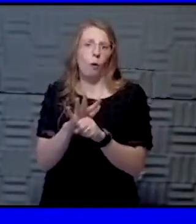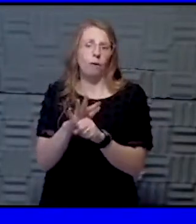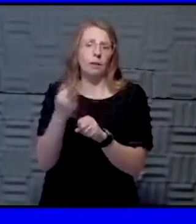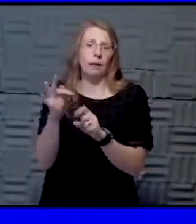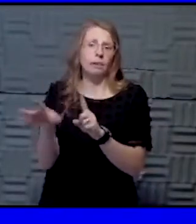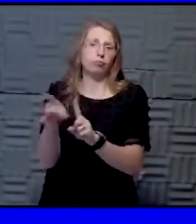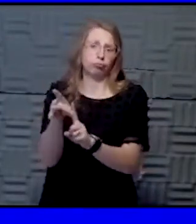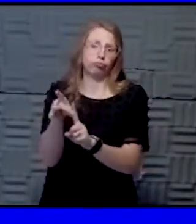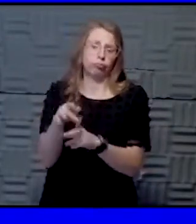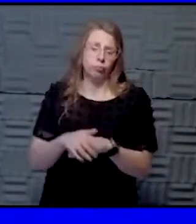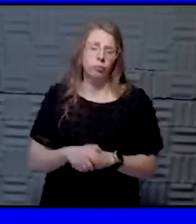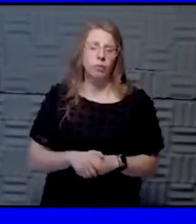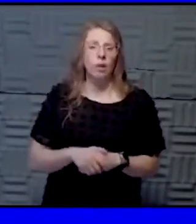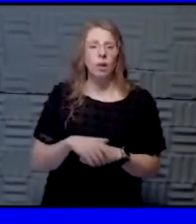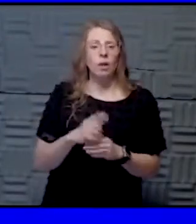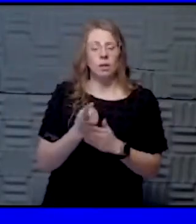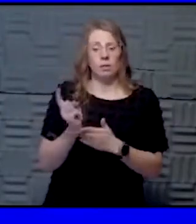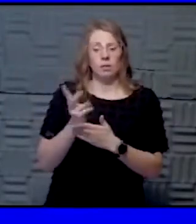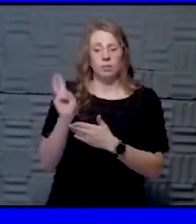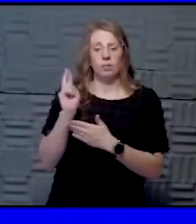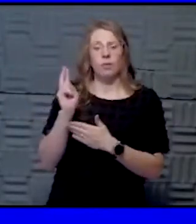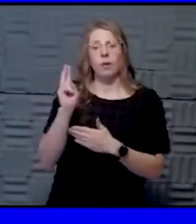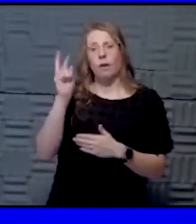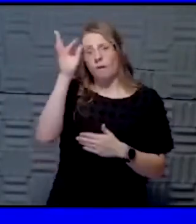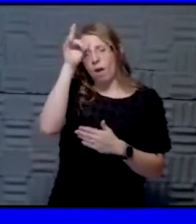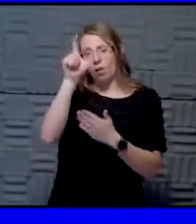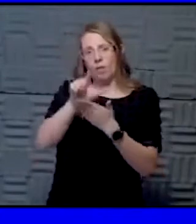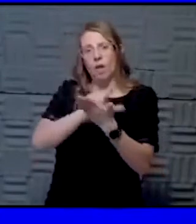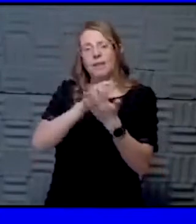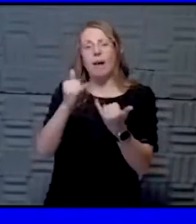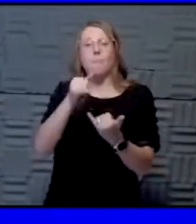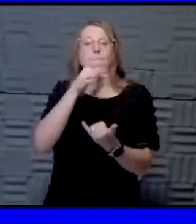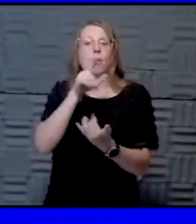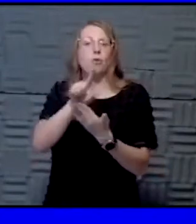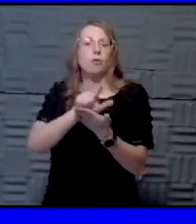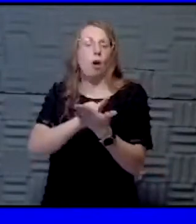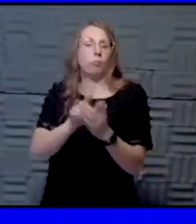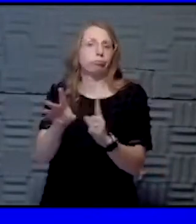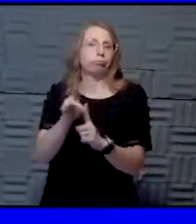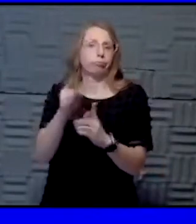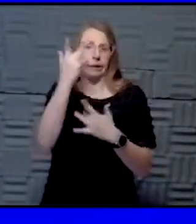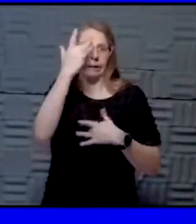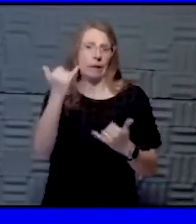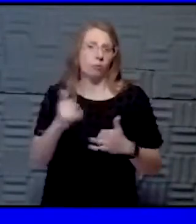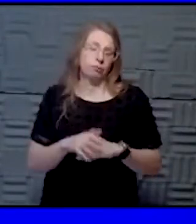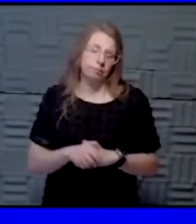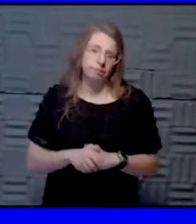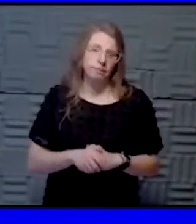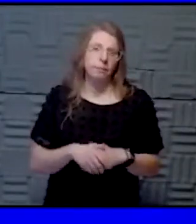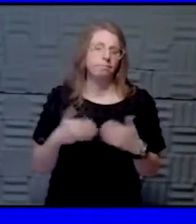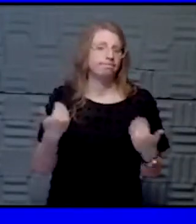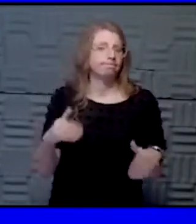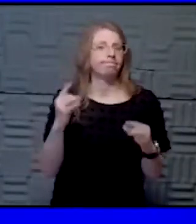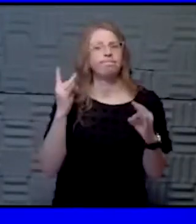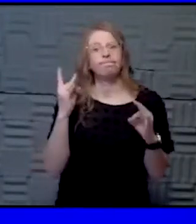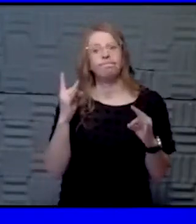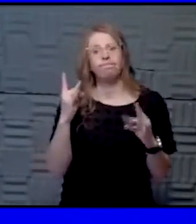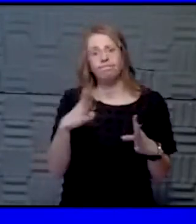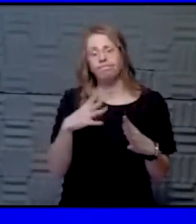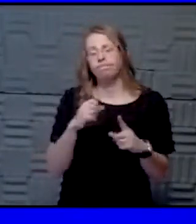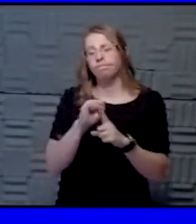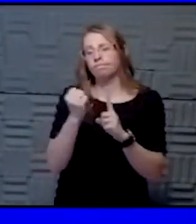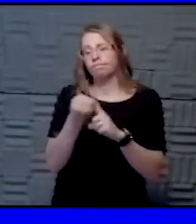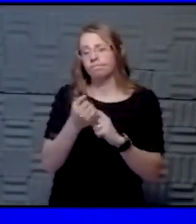then a couple weeks ago now lost his father-in-law, and now his mother-in-law has it as well. So it's a very dire situation there. We